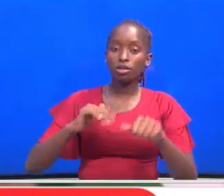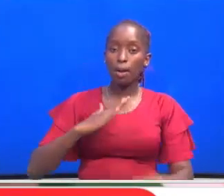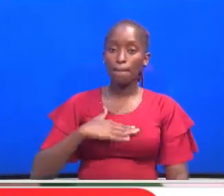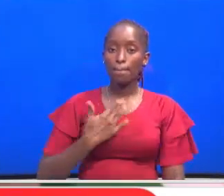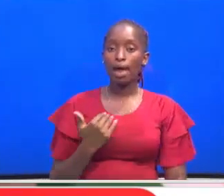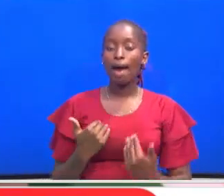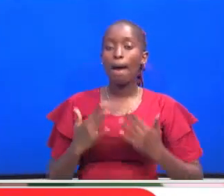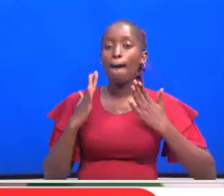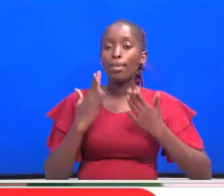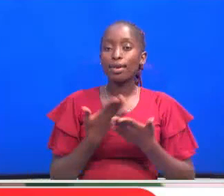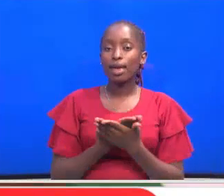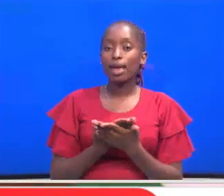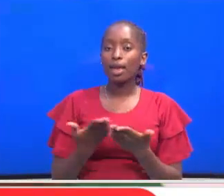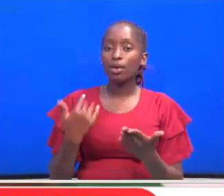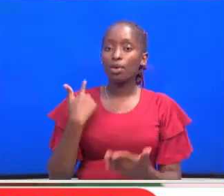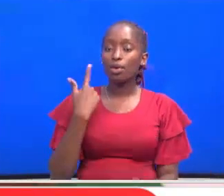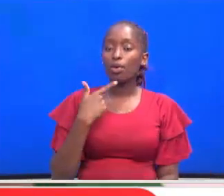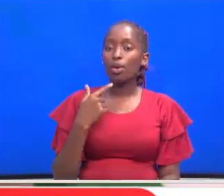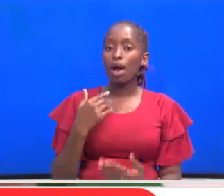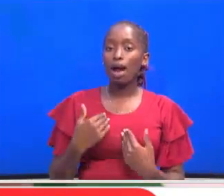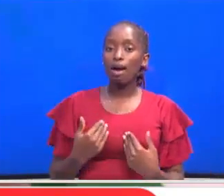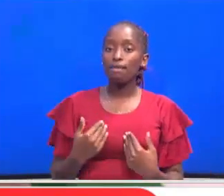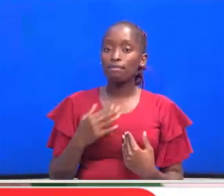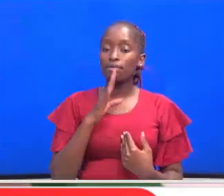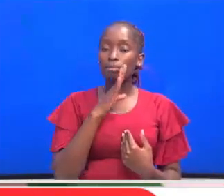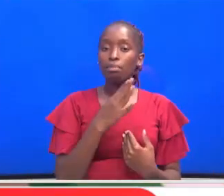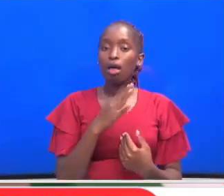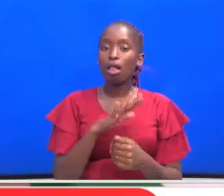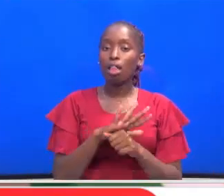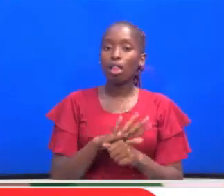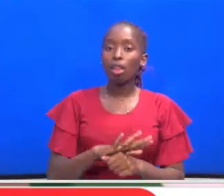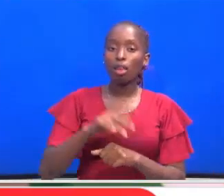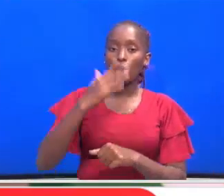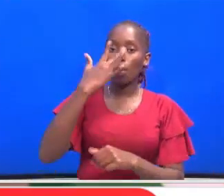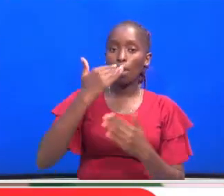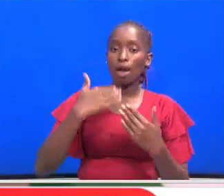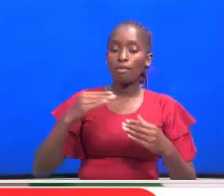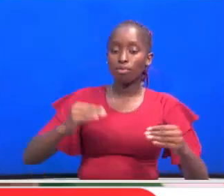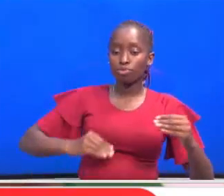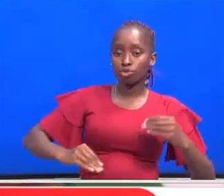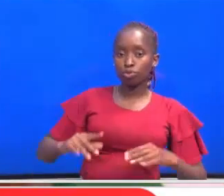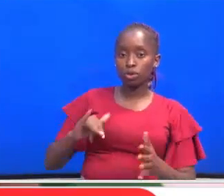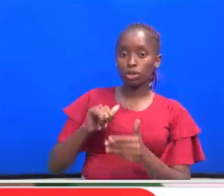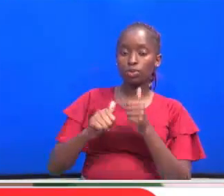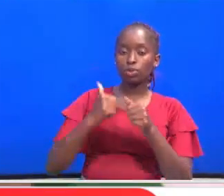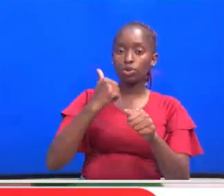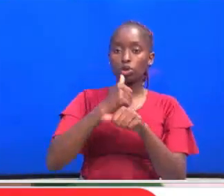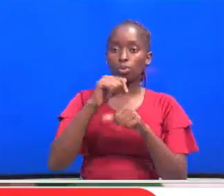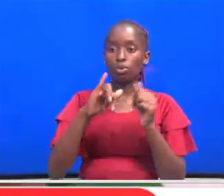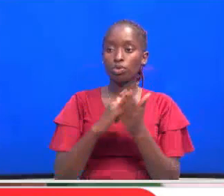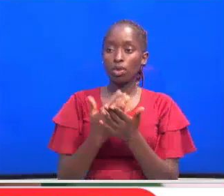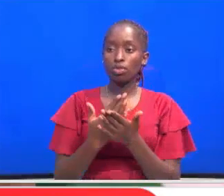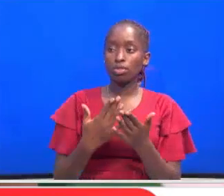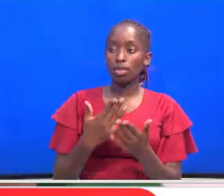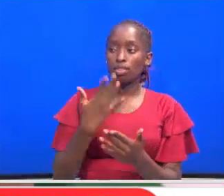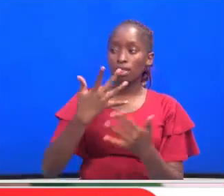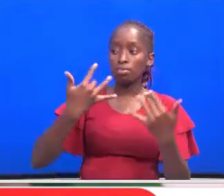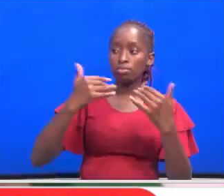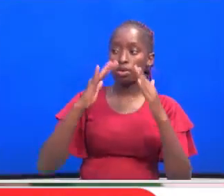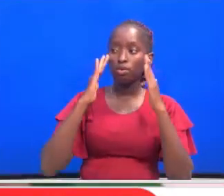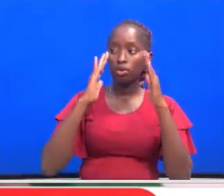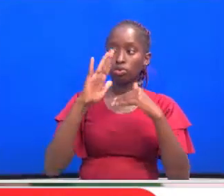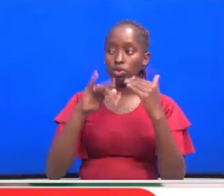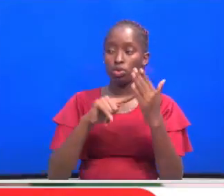will be prosecuted because of politics or politically. Or because they are not aligned to this way and that way.